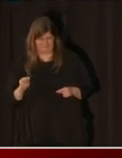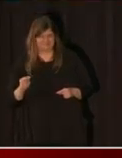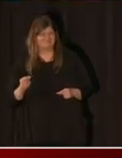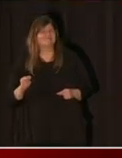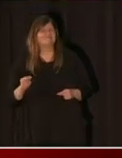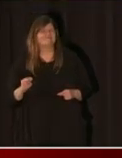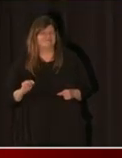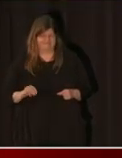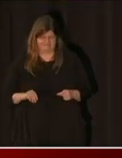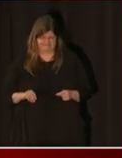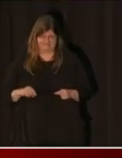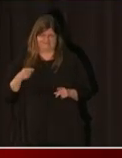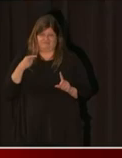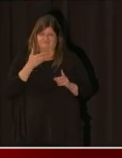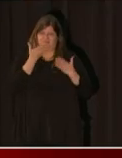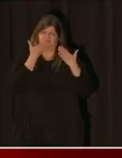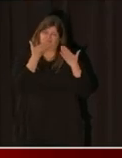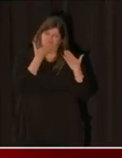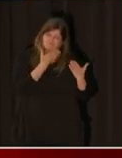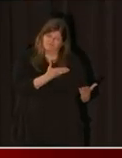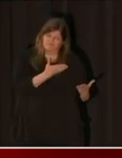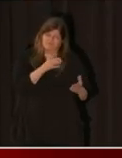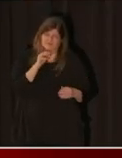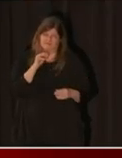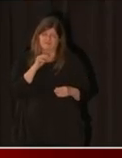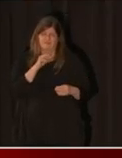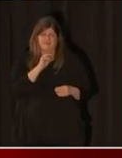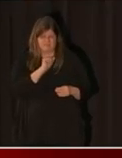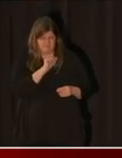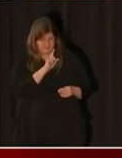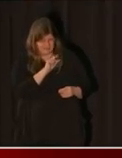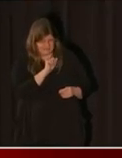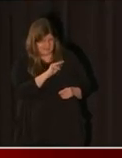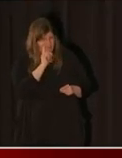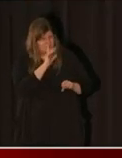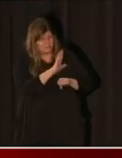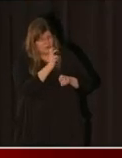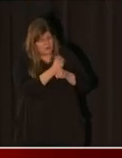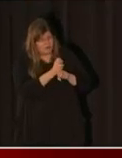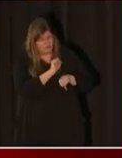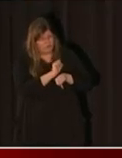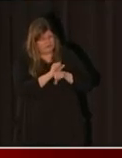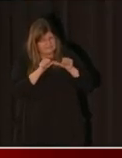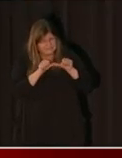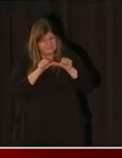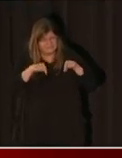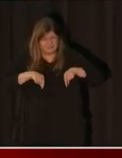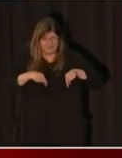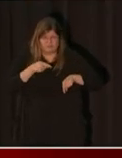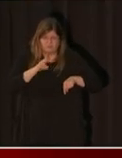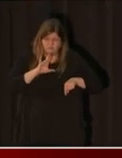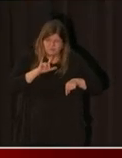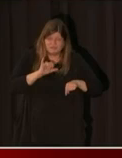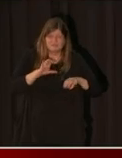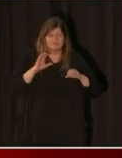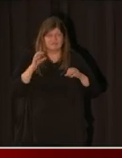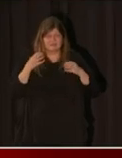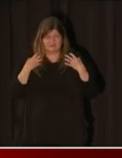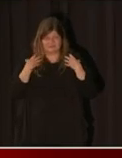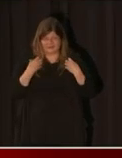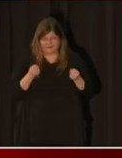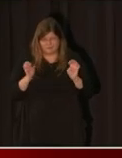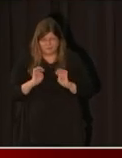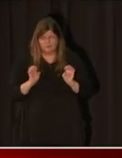Okay, thank you, Madam Mayor, and thank you for all your efforts during this public health emergency. So we have had, as the